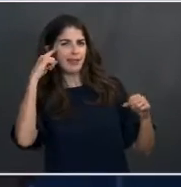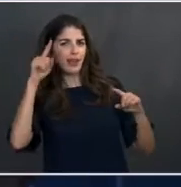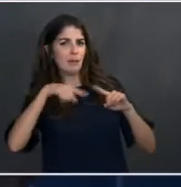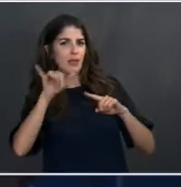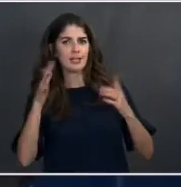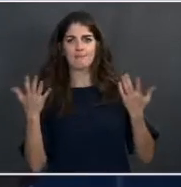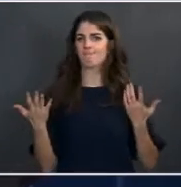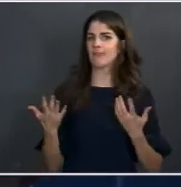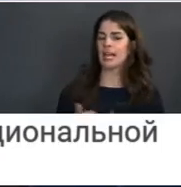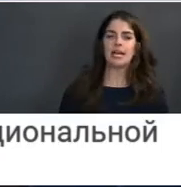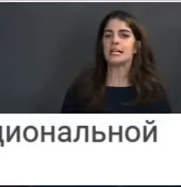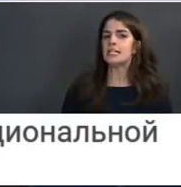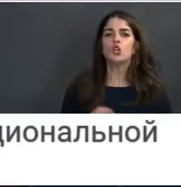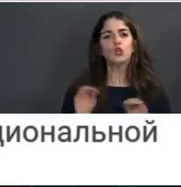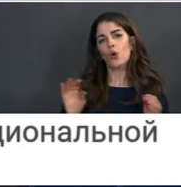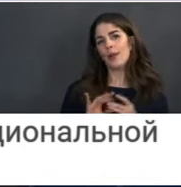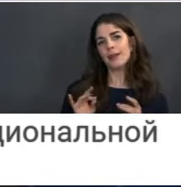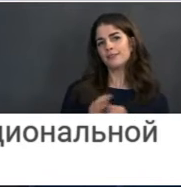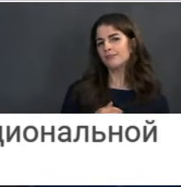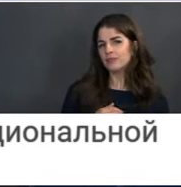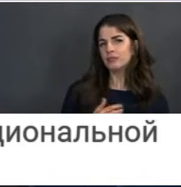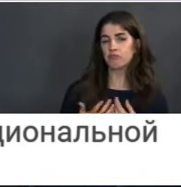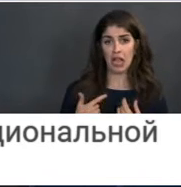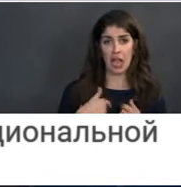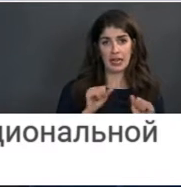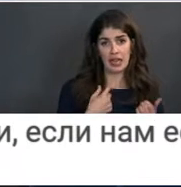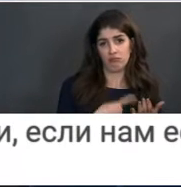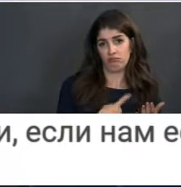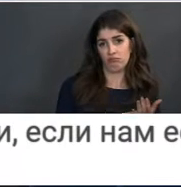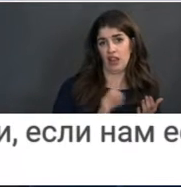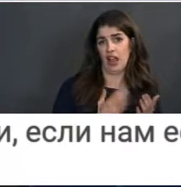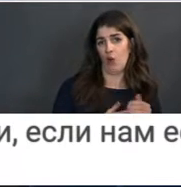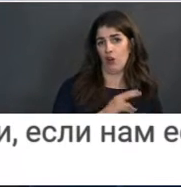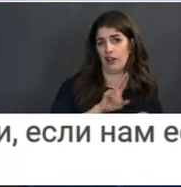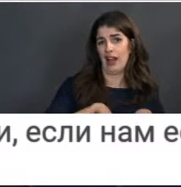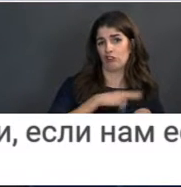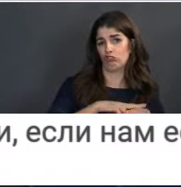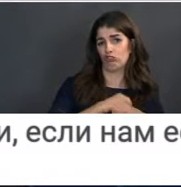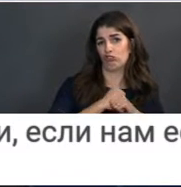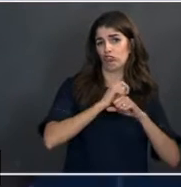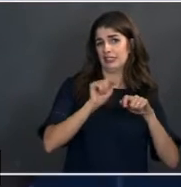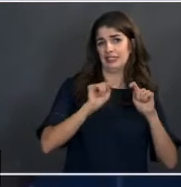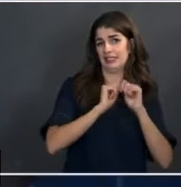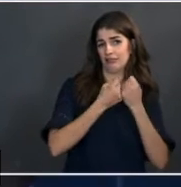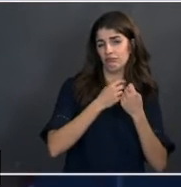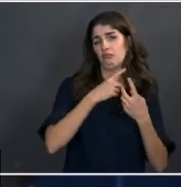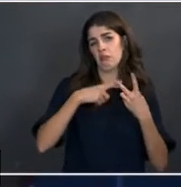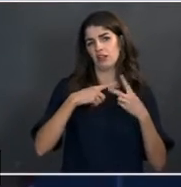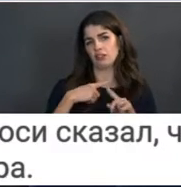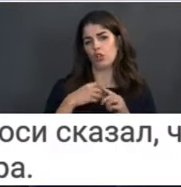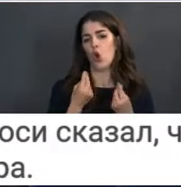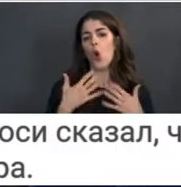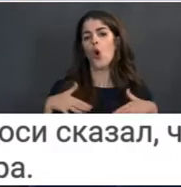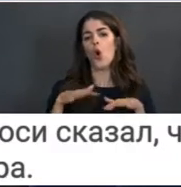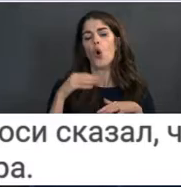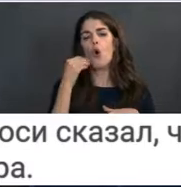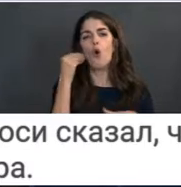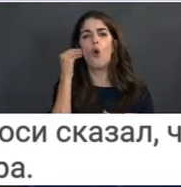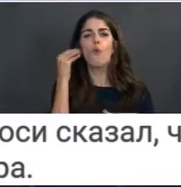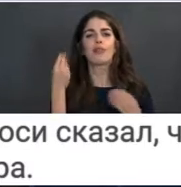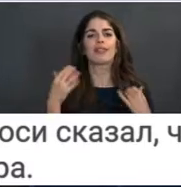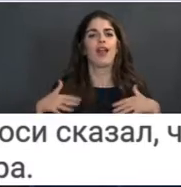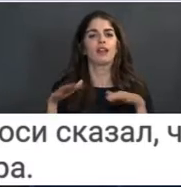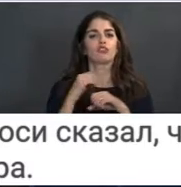any comment on that specifically, but I'm happy to talk to our National Security, Homeland Security team if we have anything further to add. Follow-up.